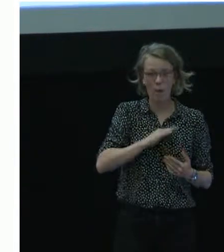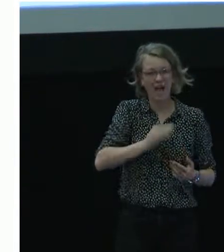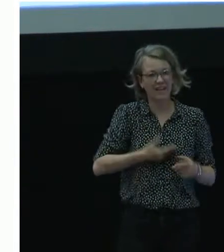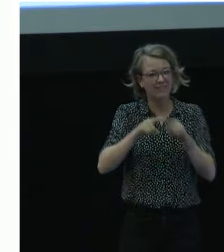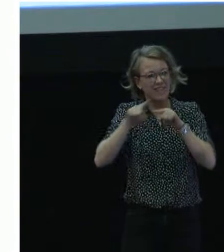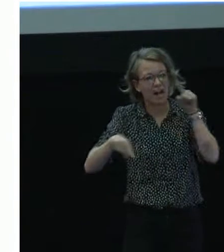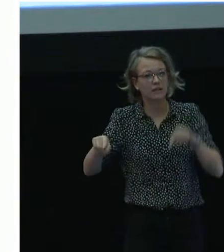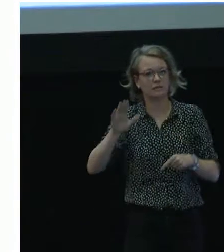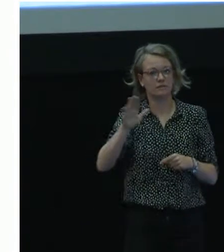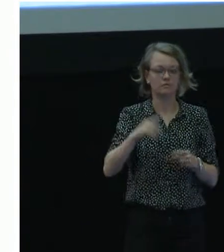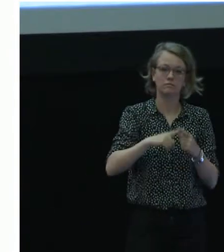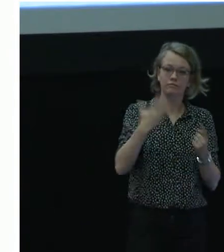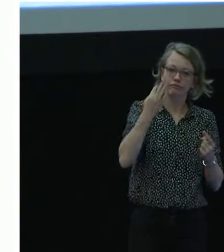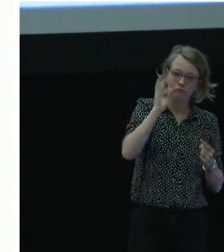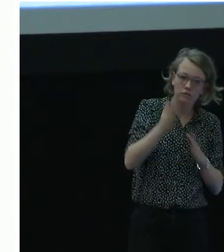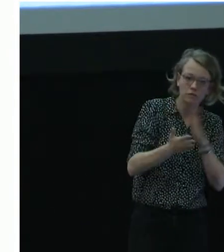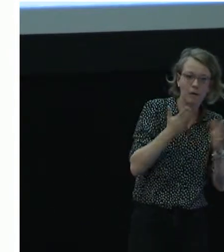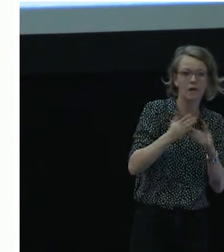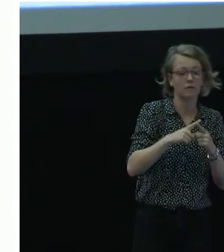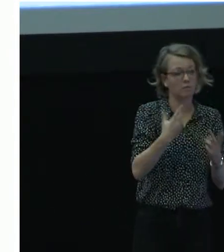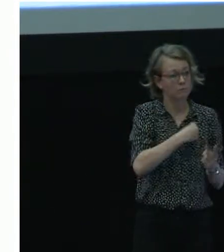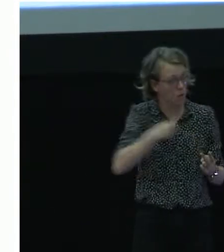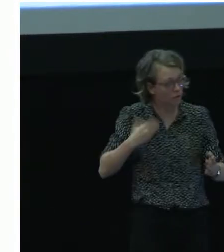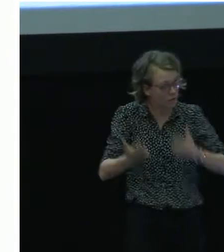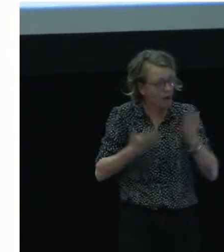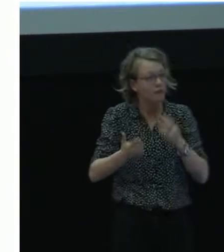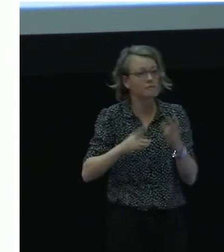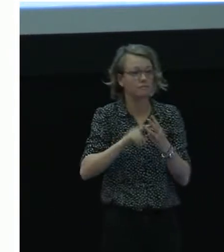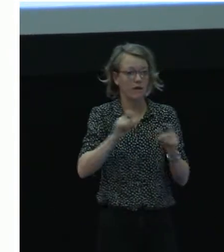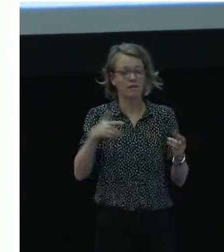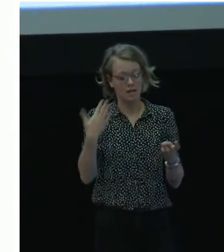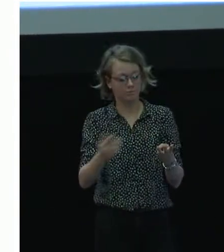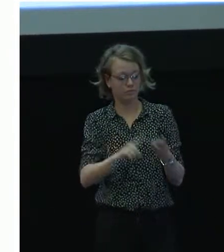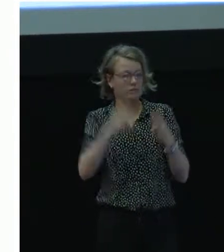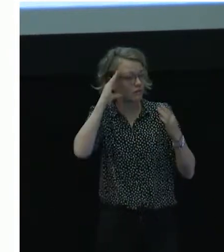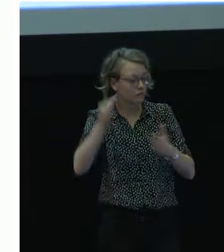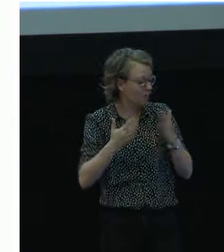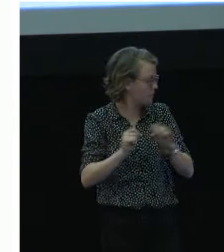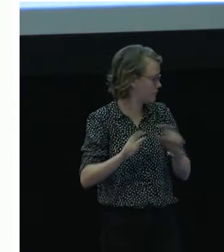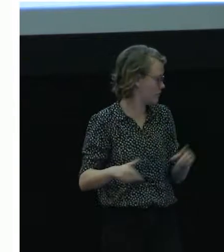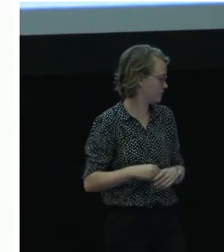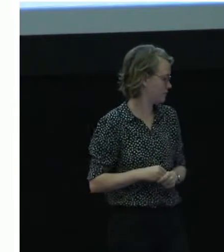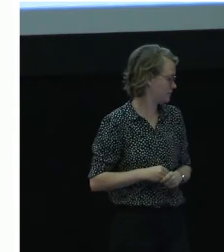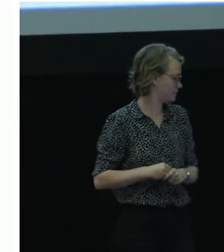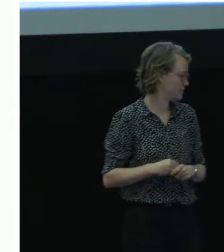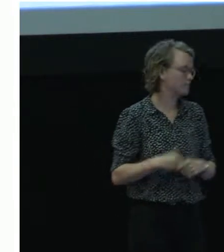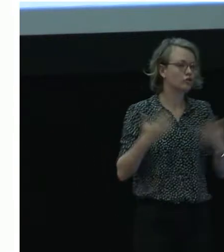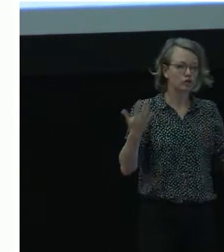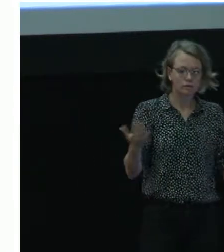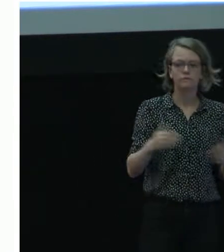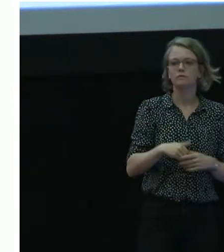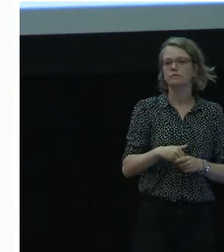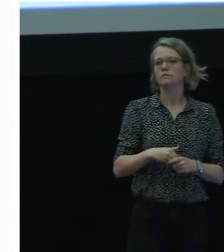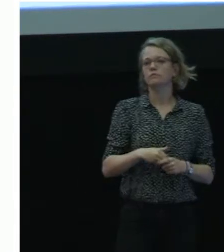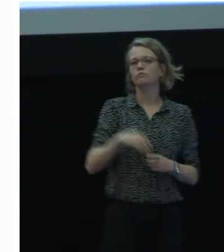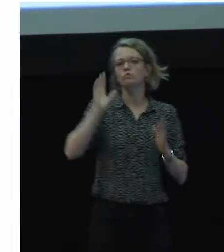Every country has their own sign language, and we also have dialects. So there is French sign language, there's Polish sign language, there's